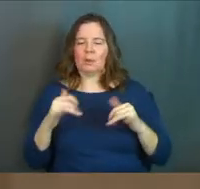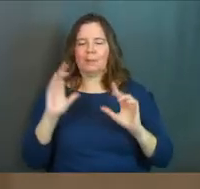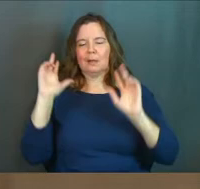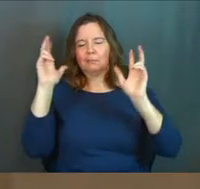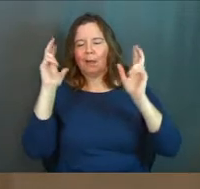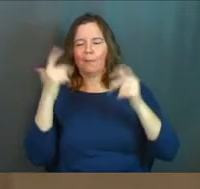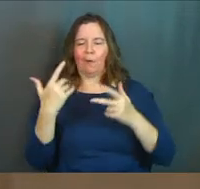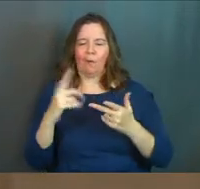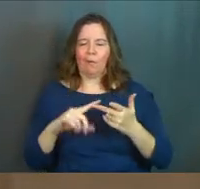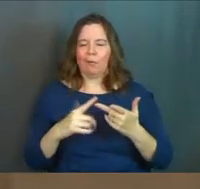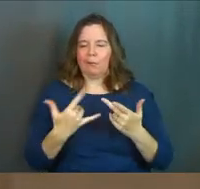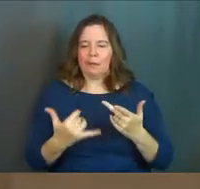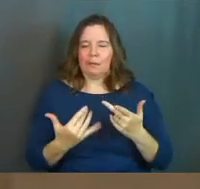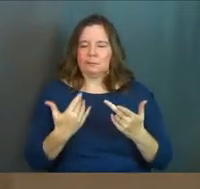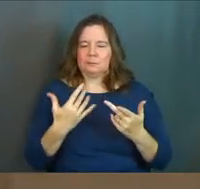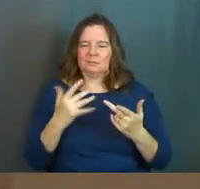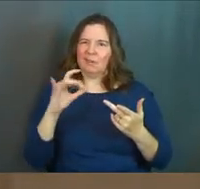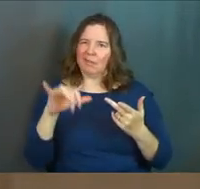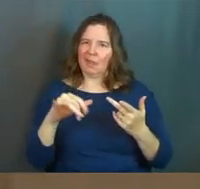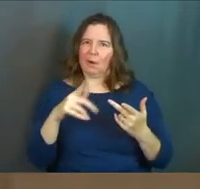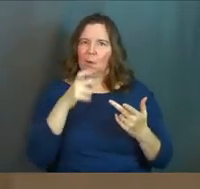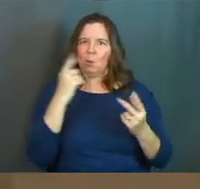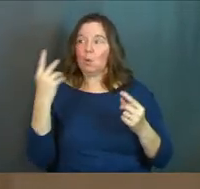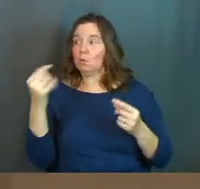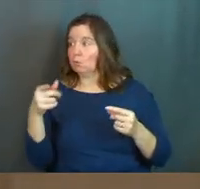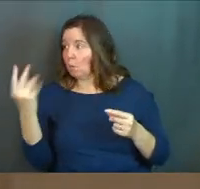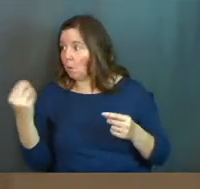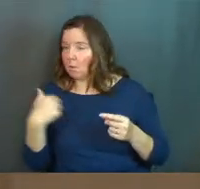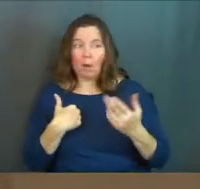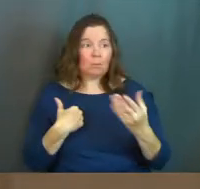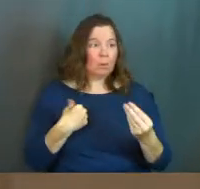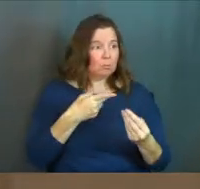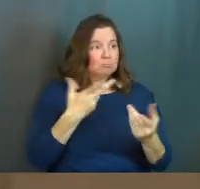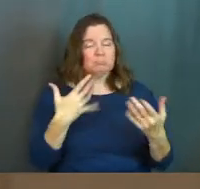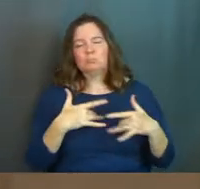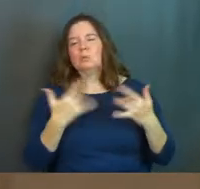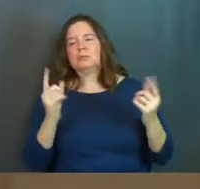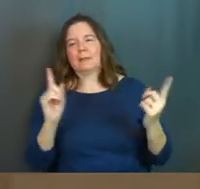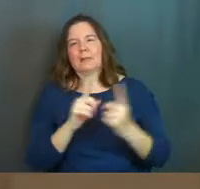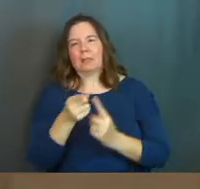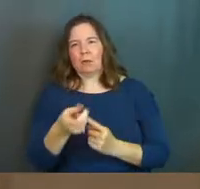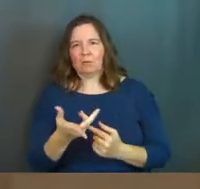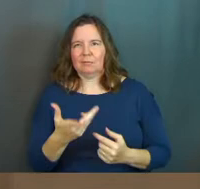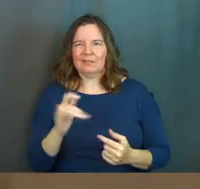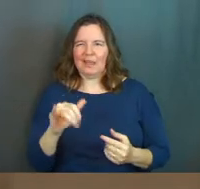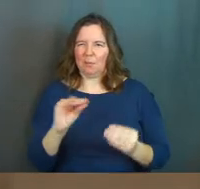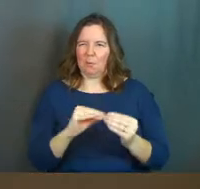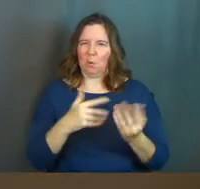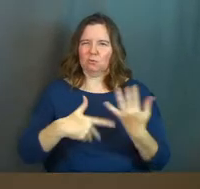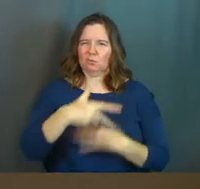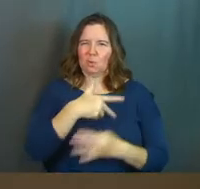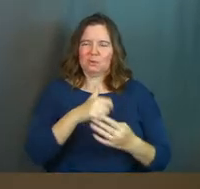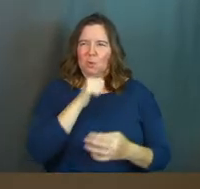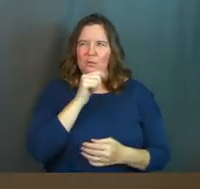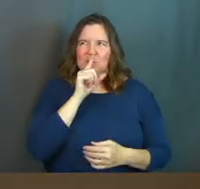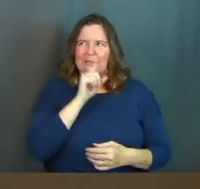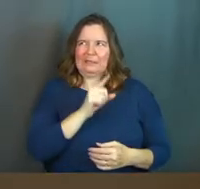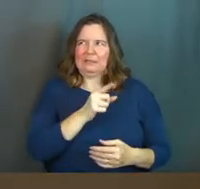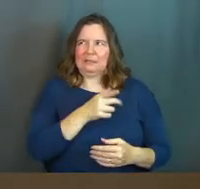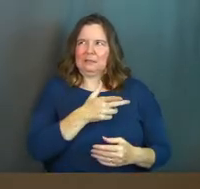some basketball. Let's, well, you know, who's going? You're going, I'm going. What's up? Let's meet up there. It was more of that. It